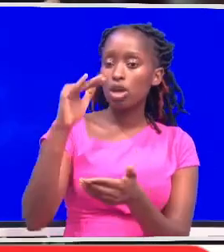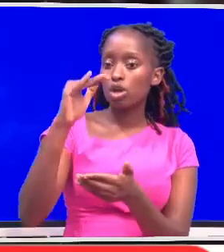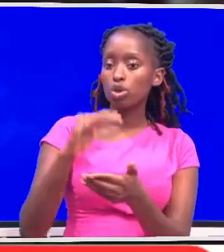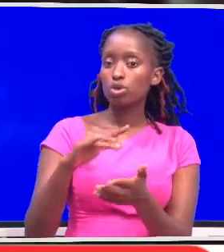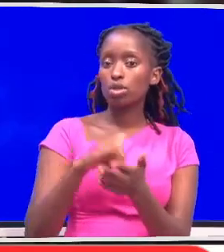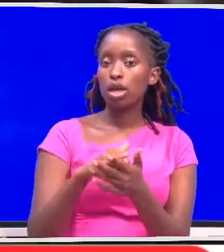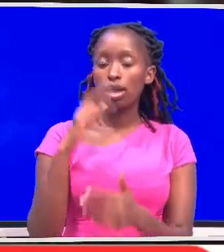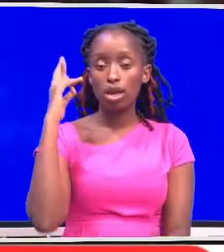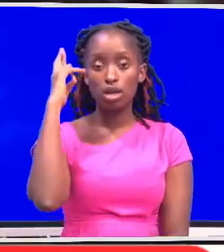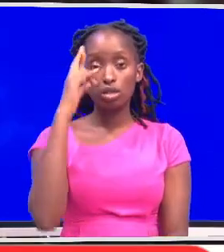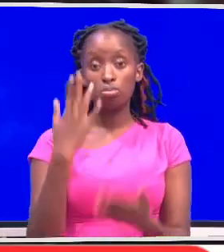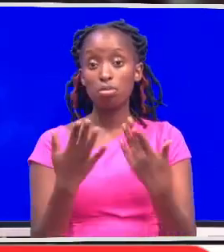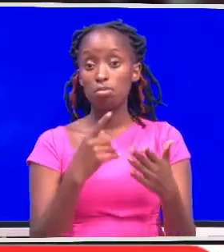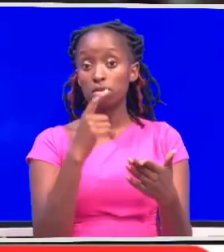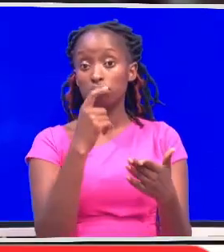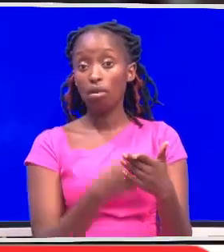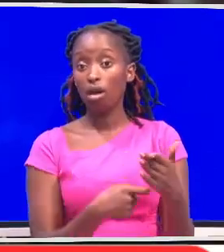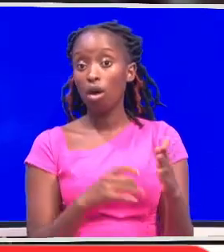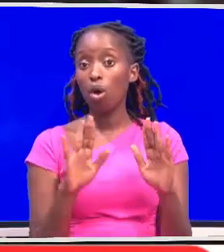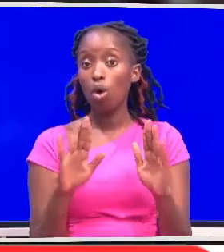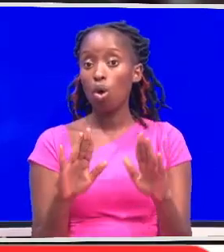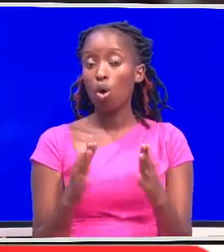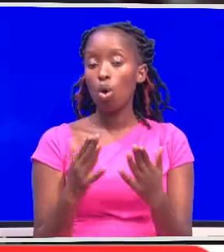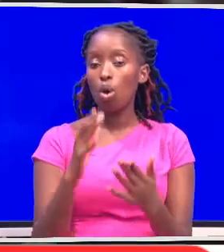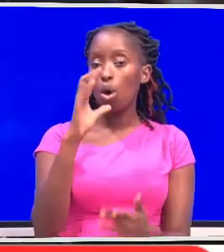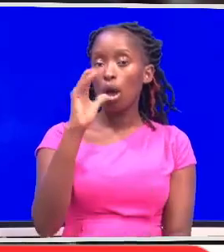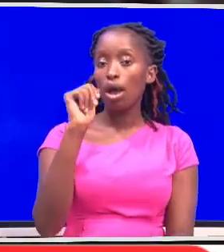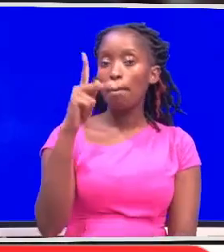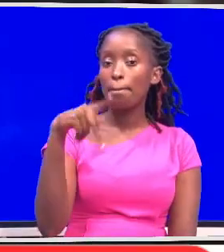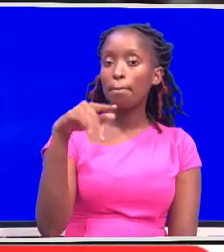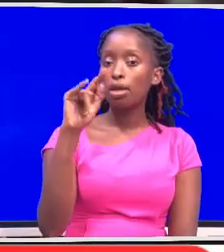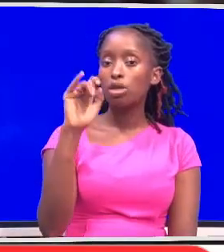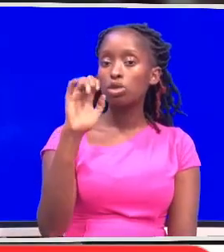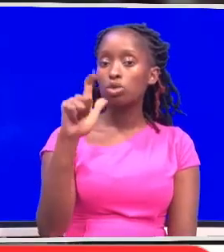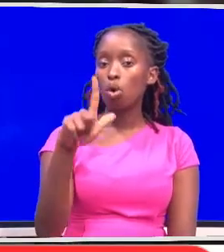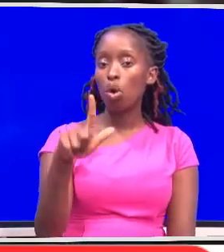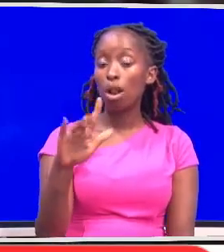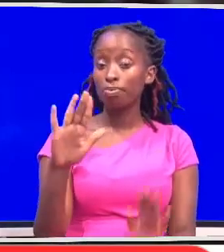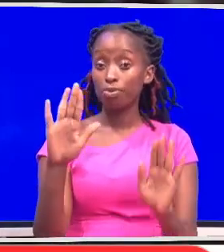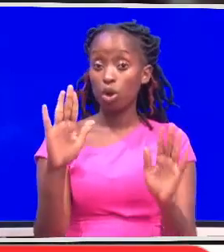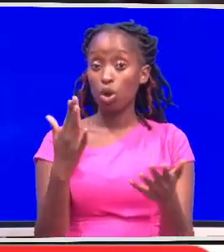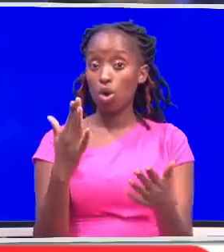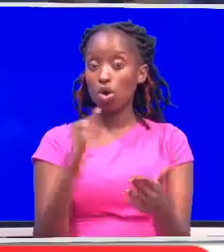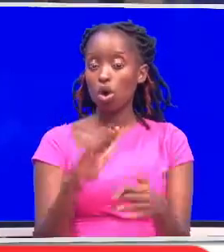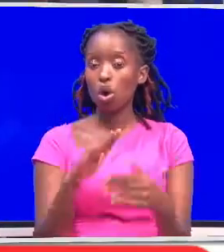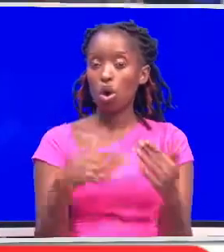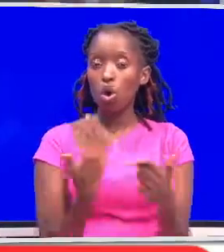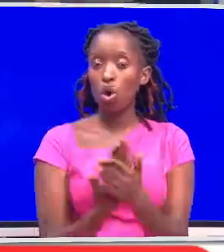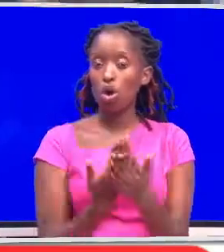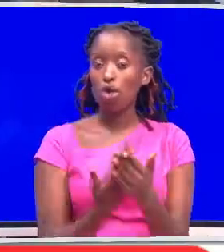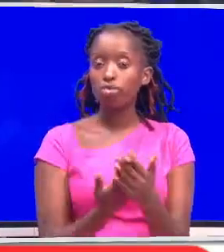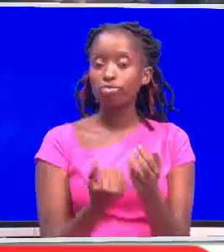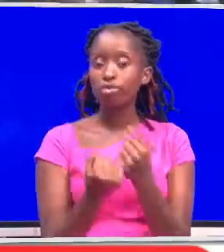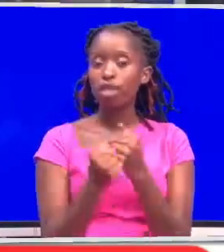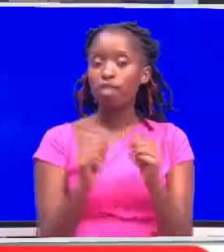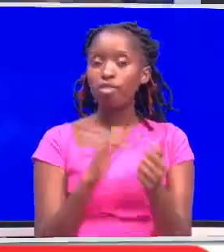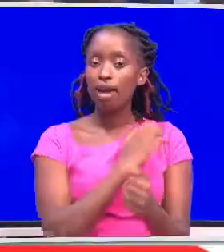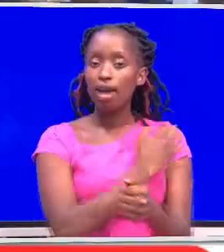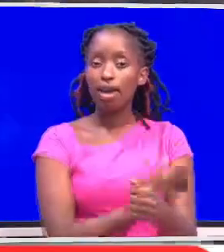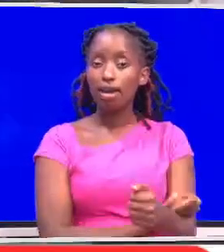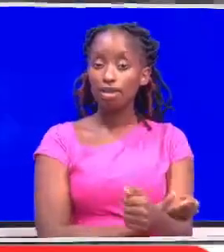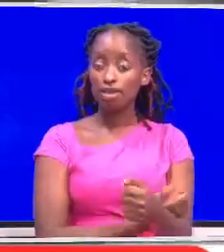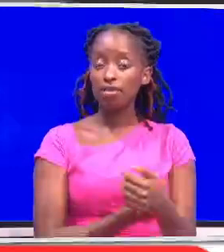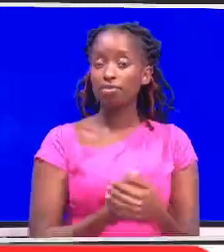can be either cost of taxation or cost of capital or cost of all the costs of energy. We have delved into the